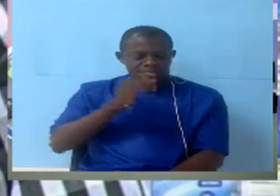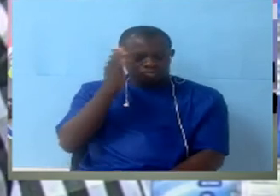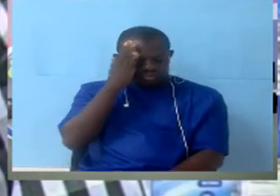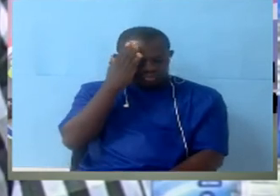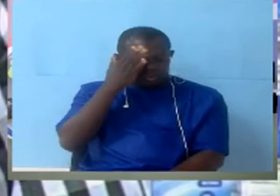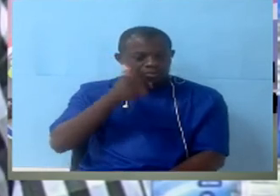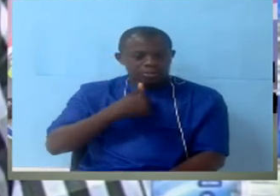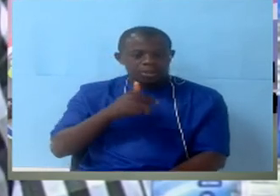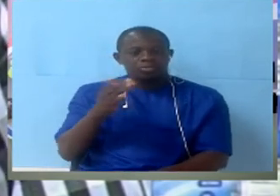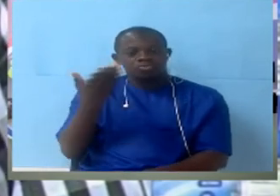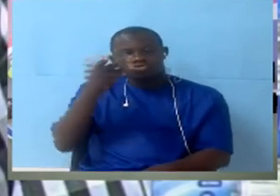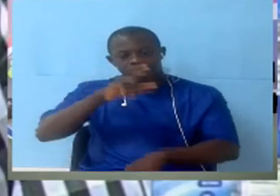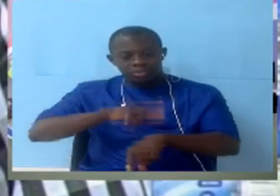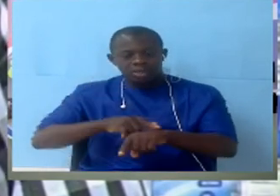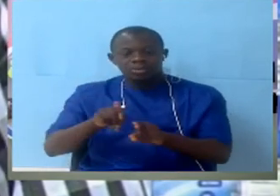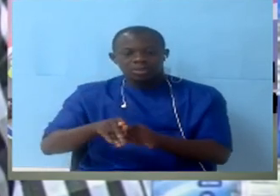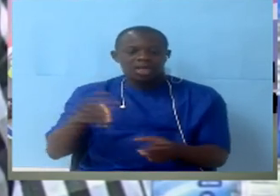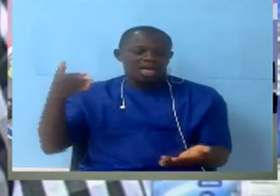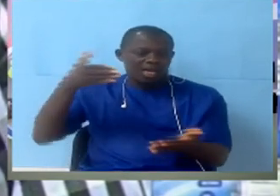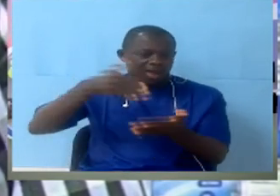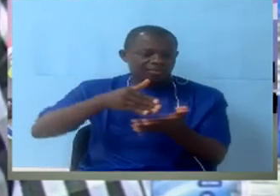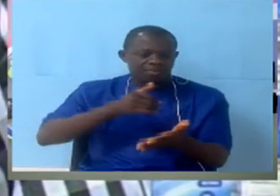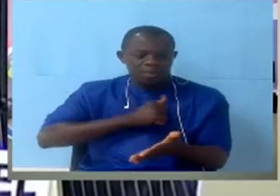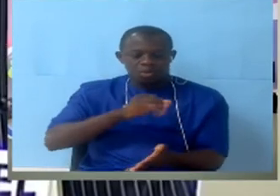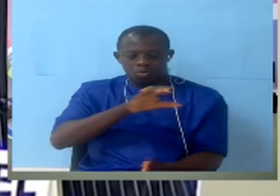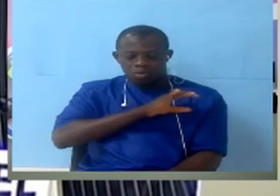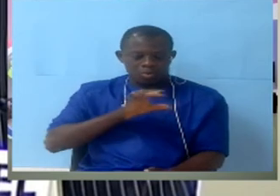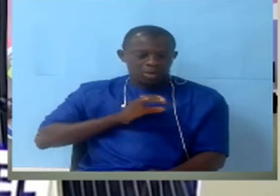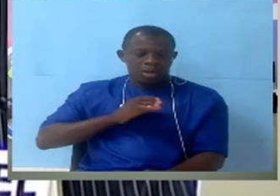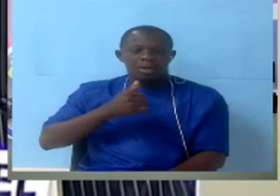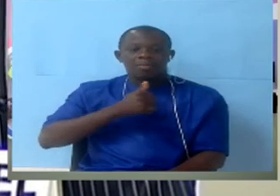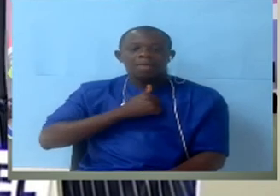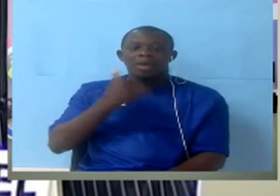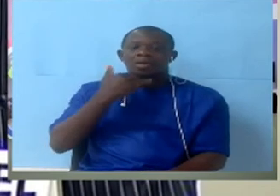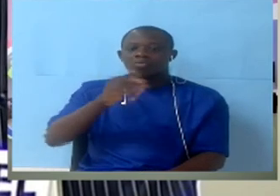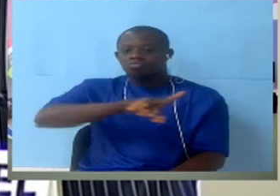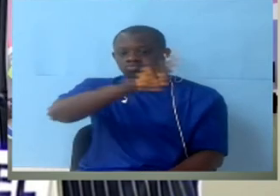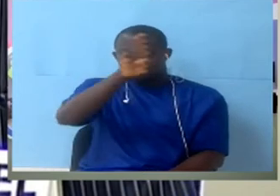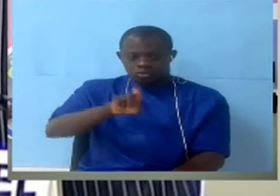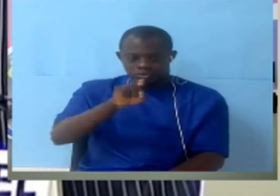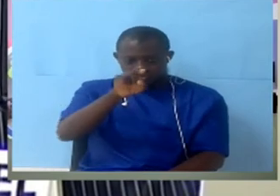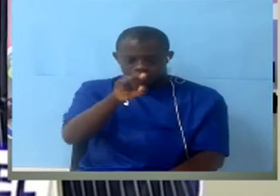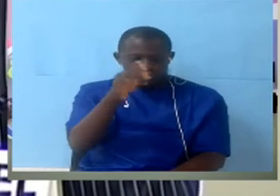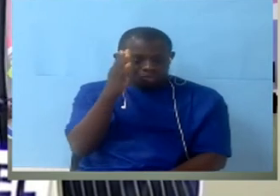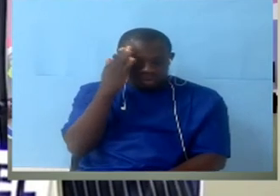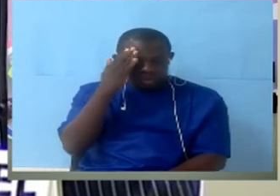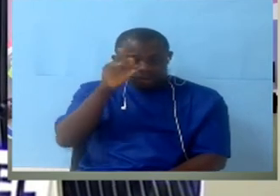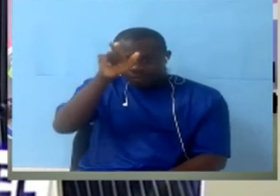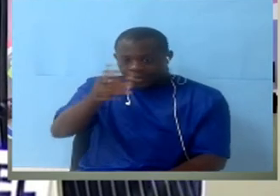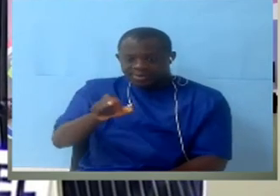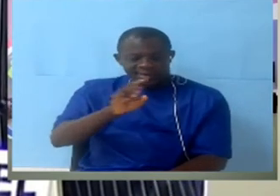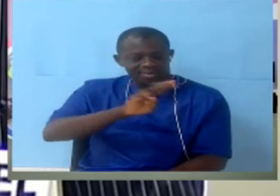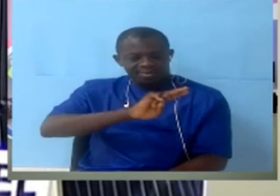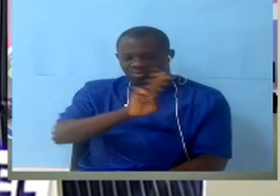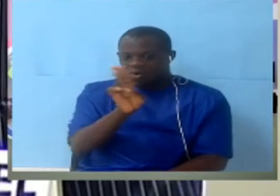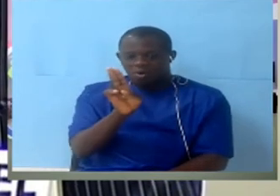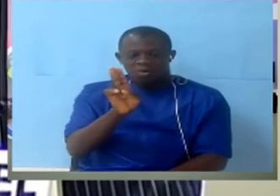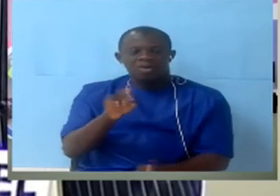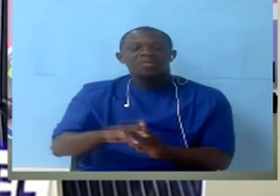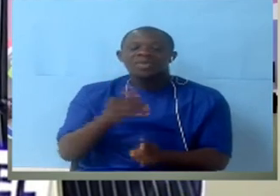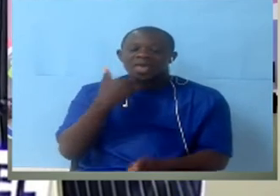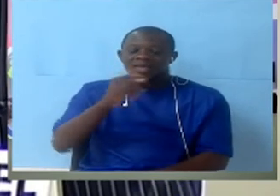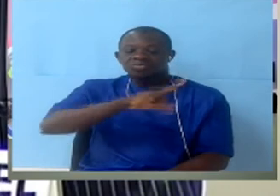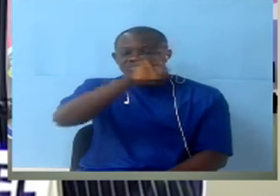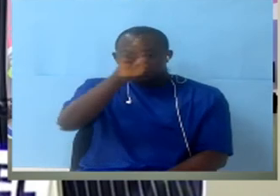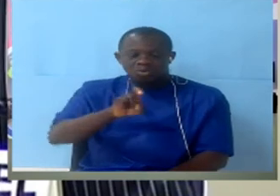he sometimes comes all the way to my home. The question is not whether you know the person. The question